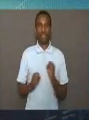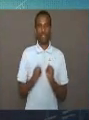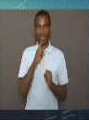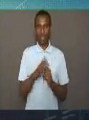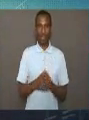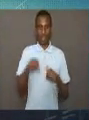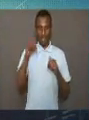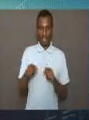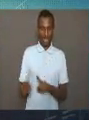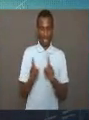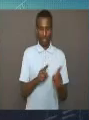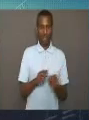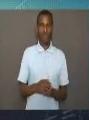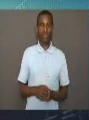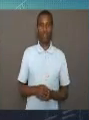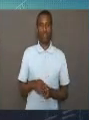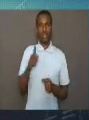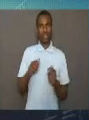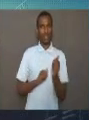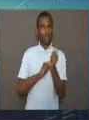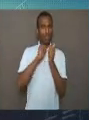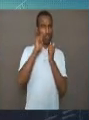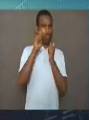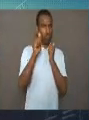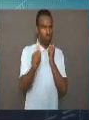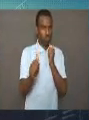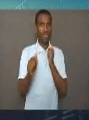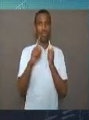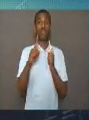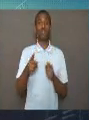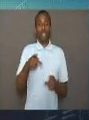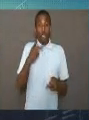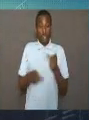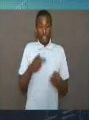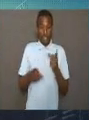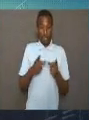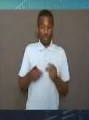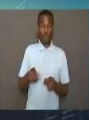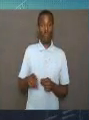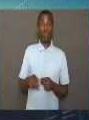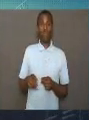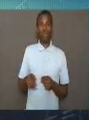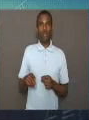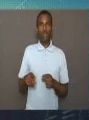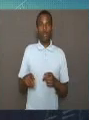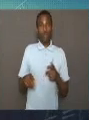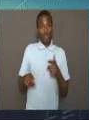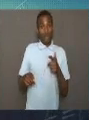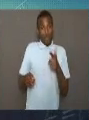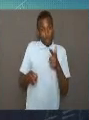Today, we will be further exploring the relationship between the second law